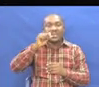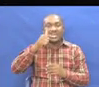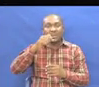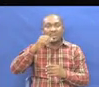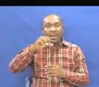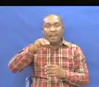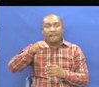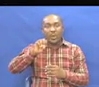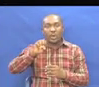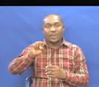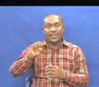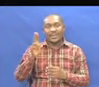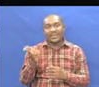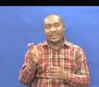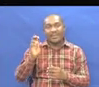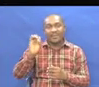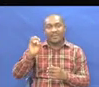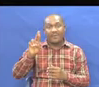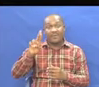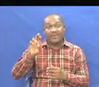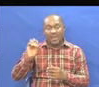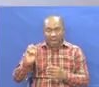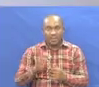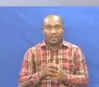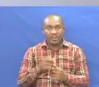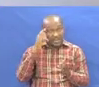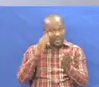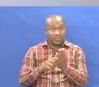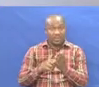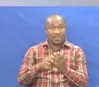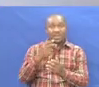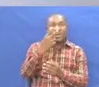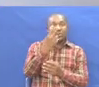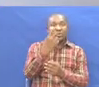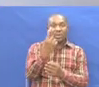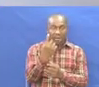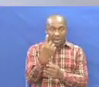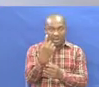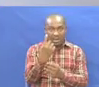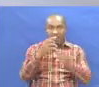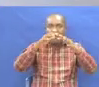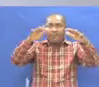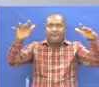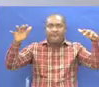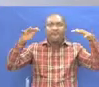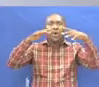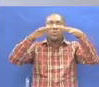Oxygen covers 21%. Oxygen covers 21% by